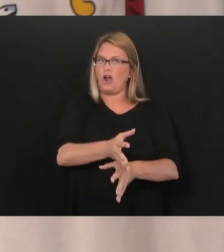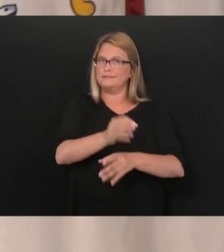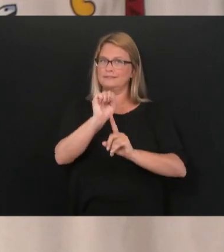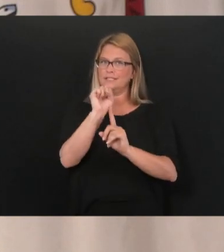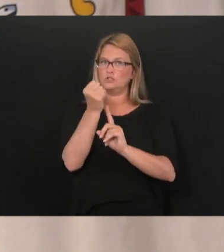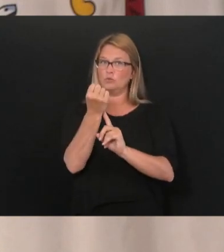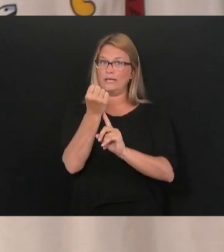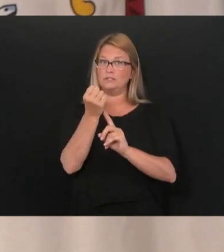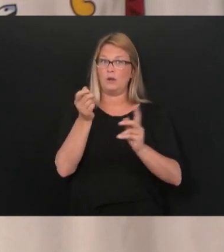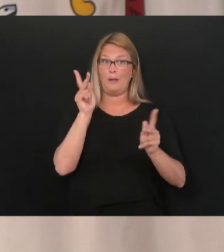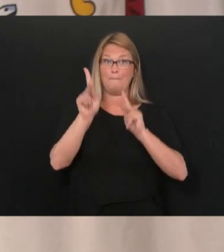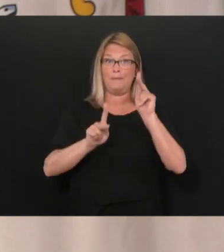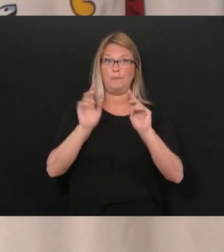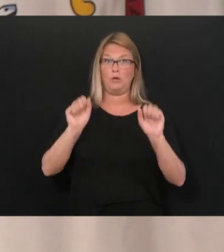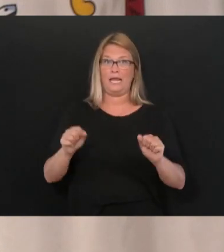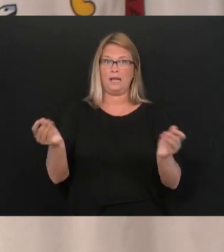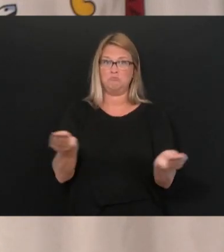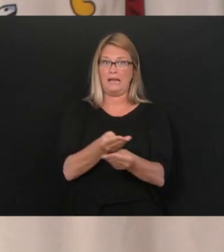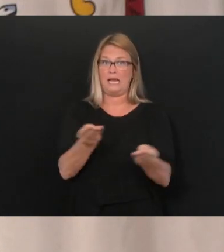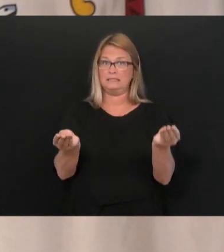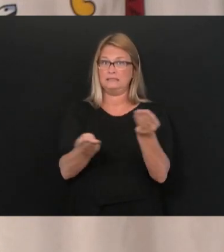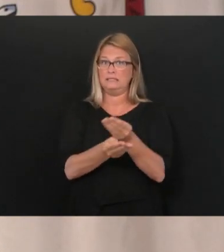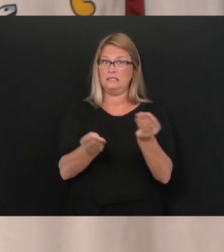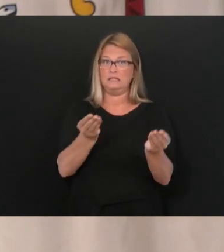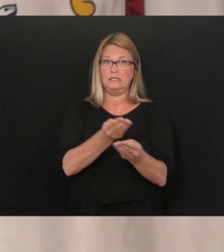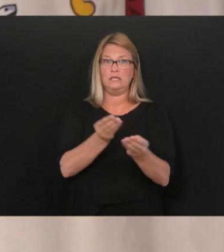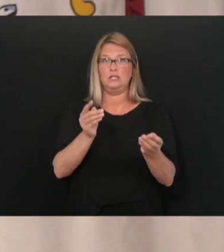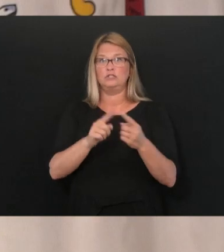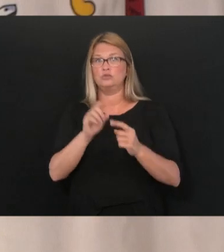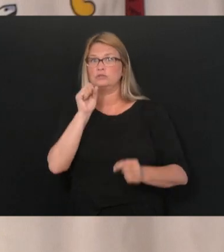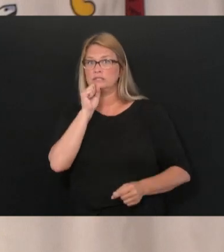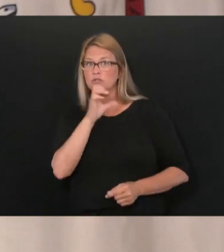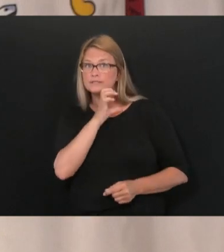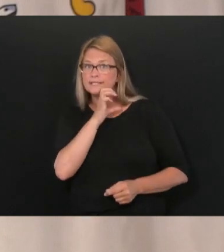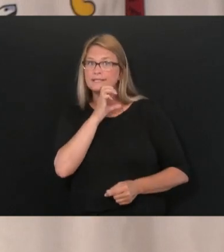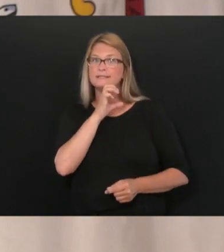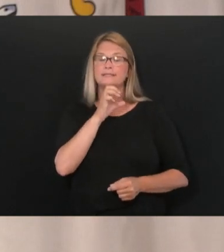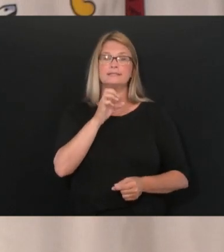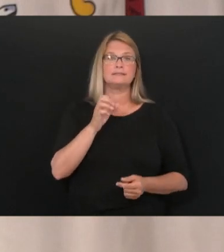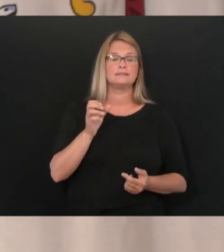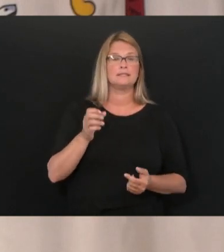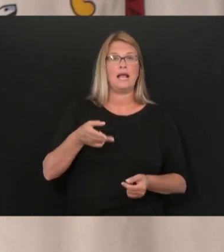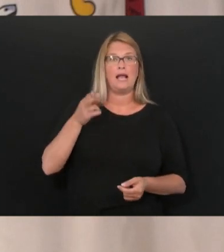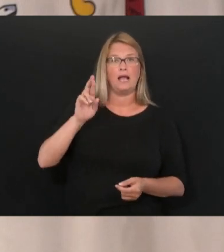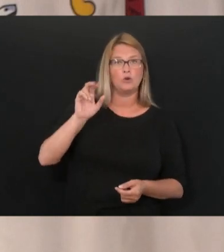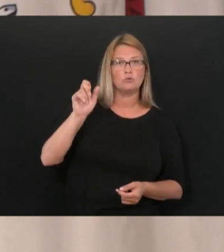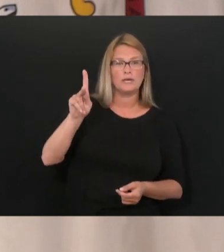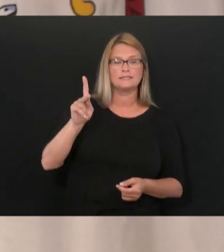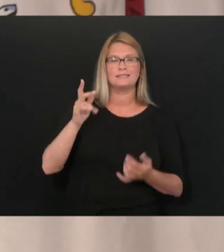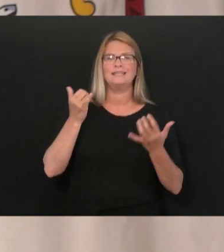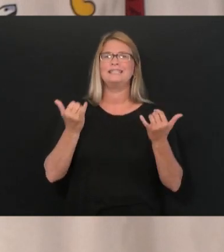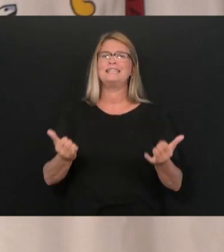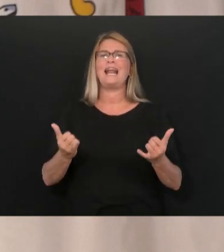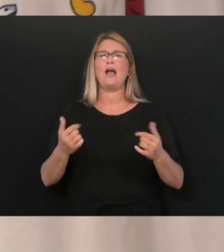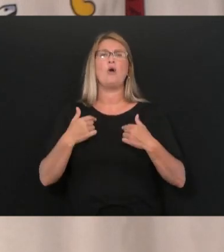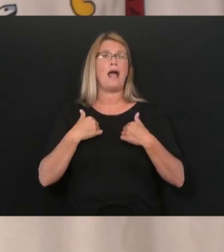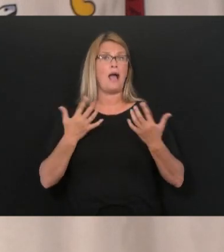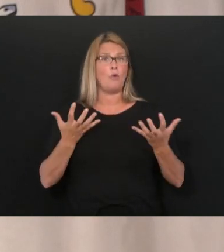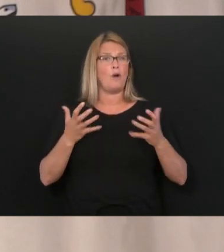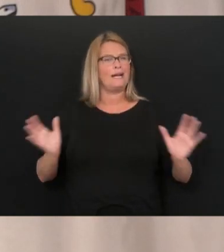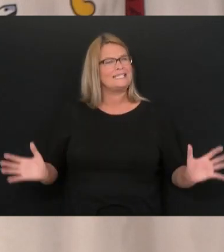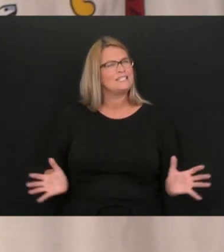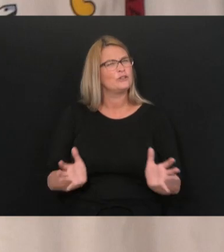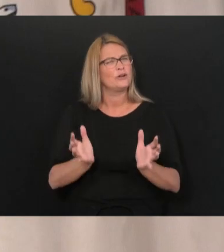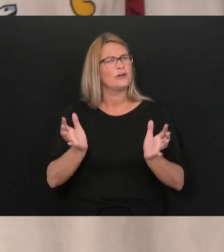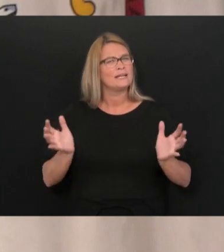passing COVID-19 on to our elderly. And so all I am doing now is just encouraging you,